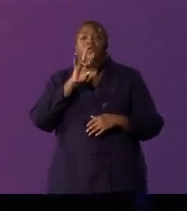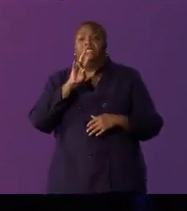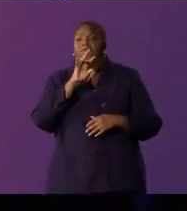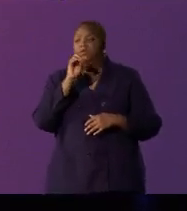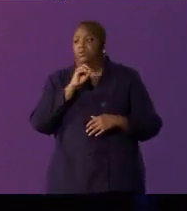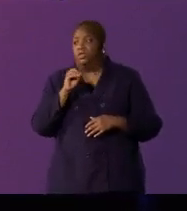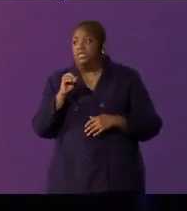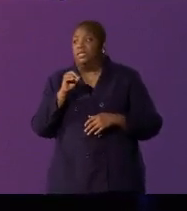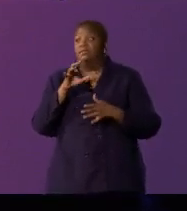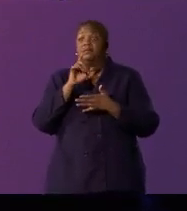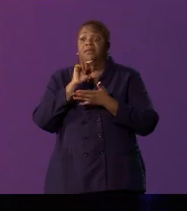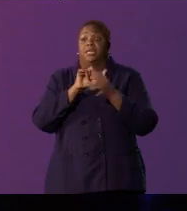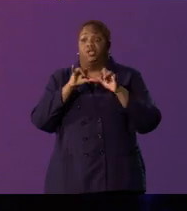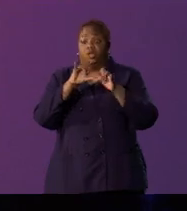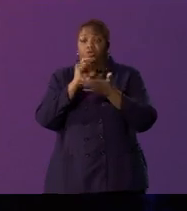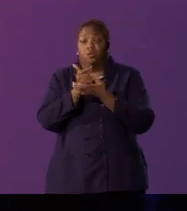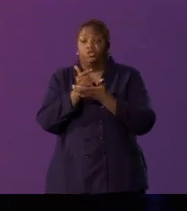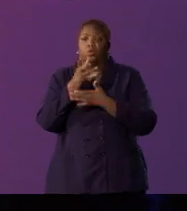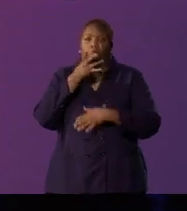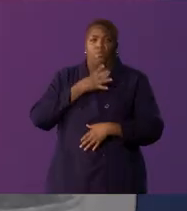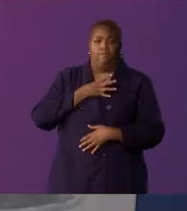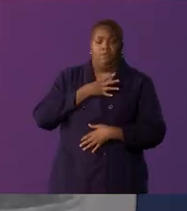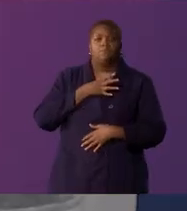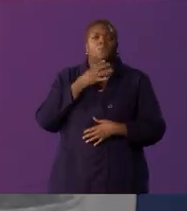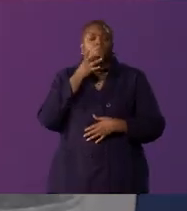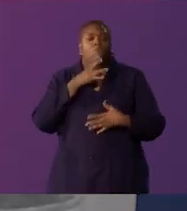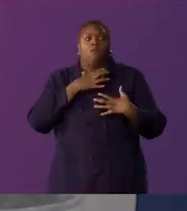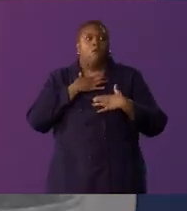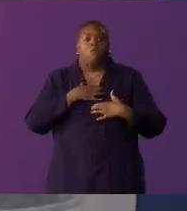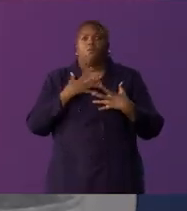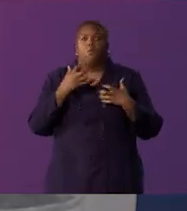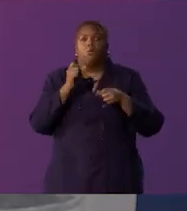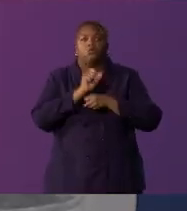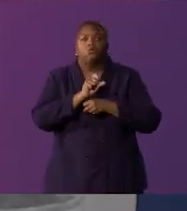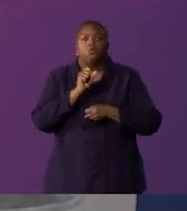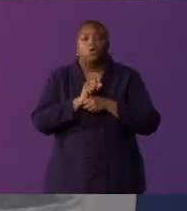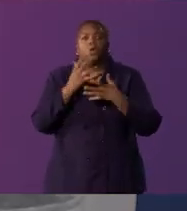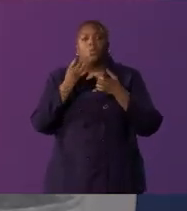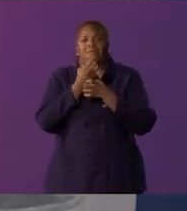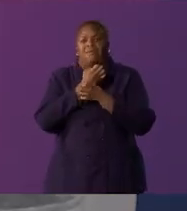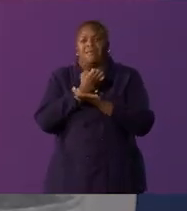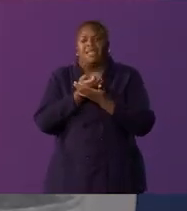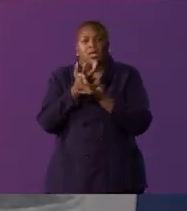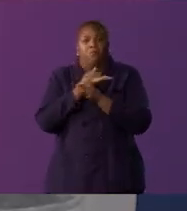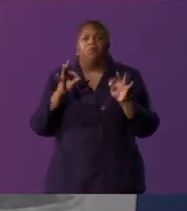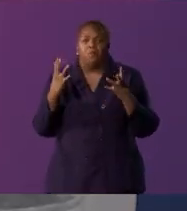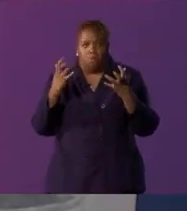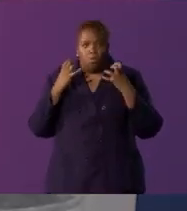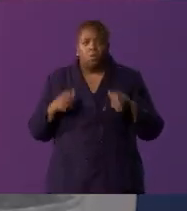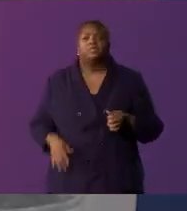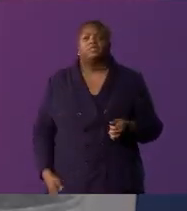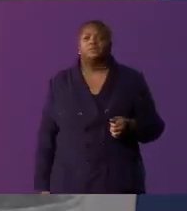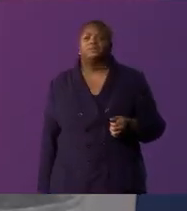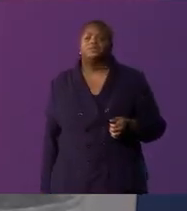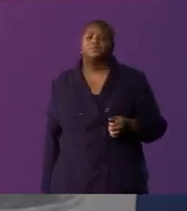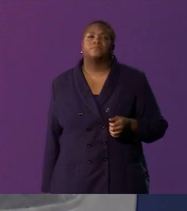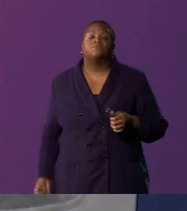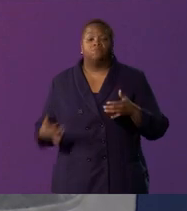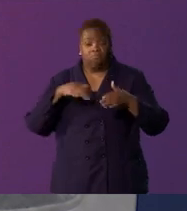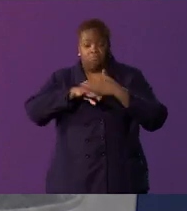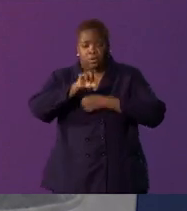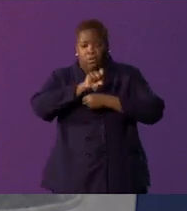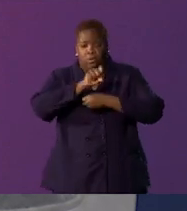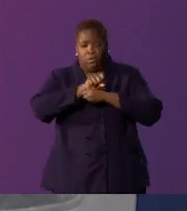are women. Women are hungry. Women want to work. Women want economic freedom. Now, you come to the workplace and you